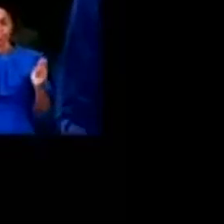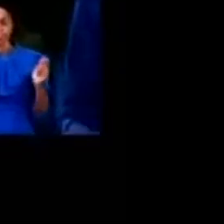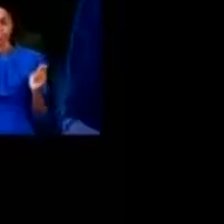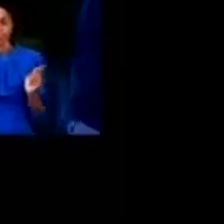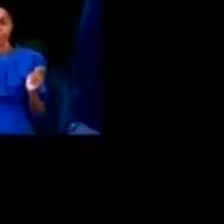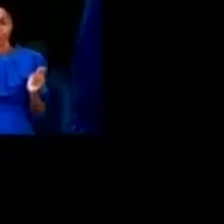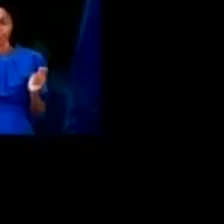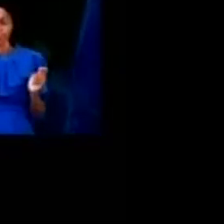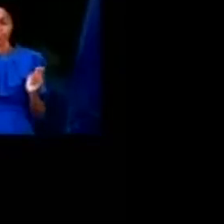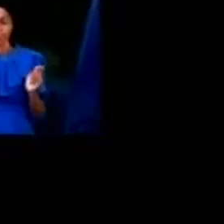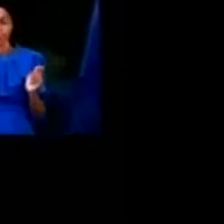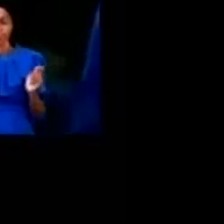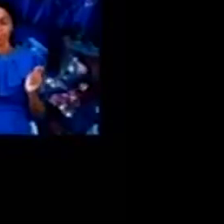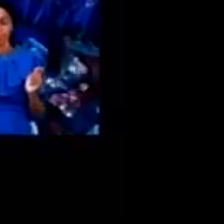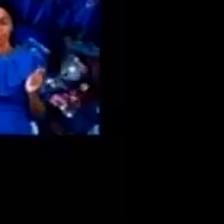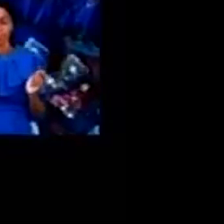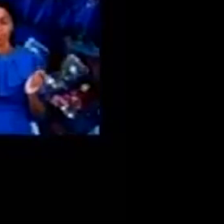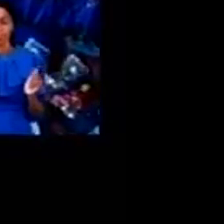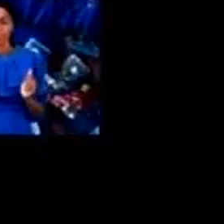Yeah. Called by his blood.